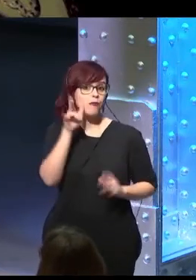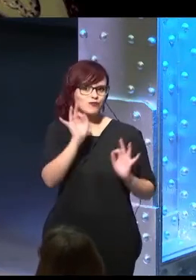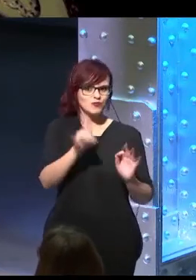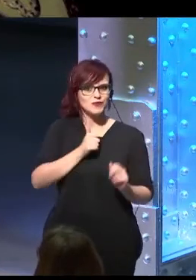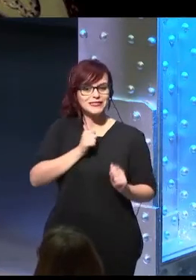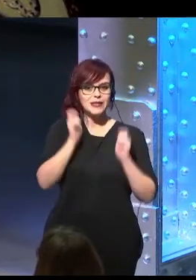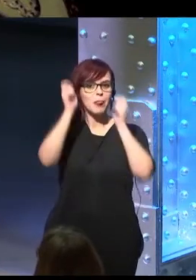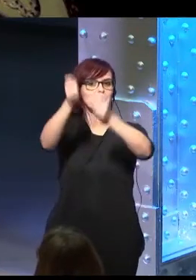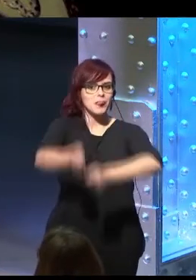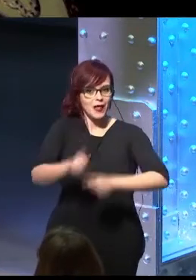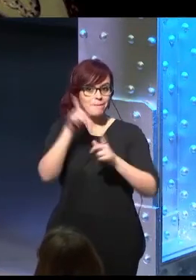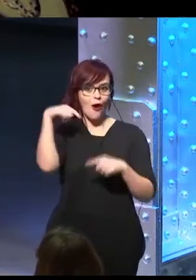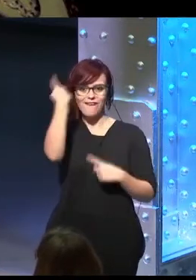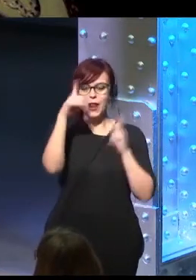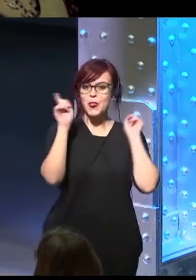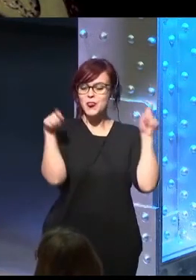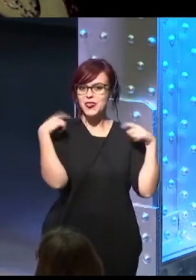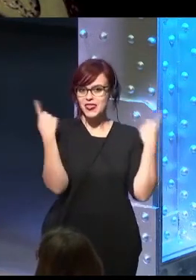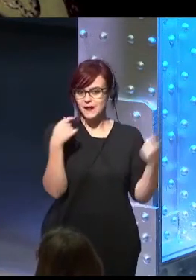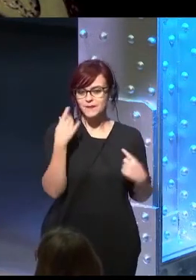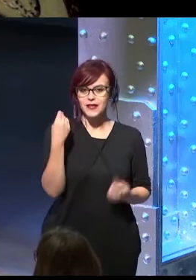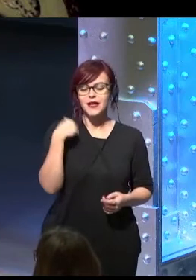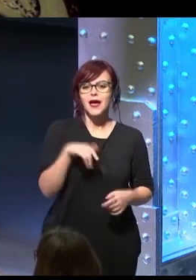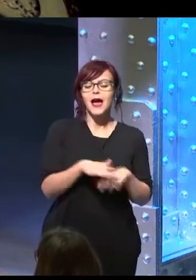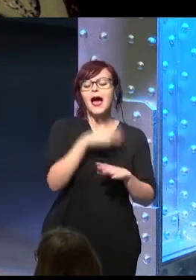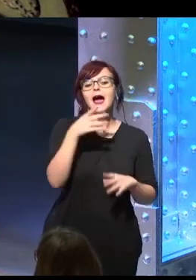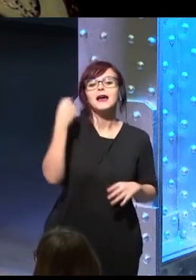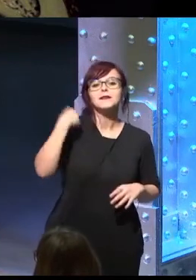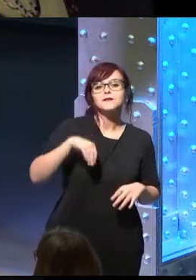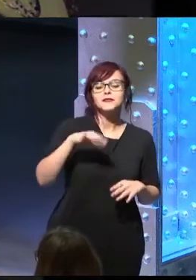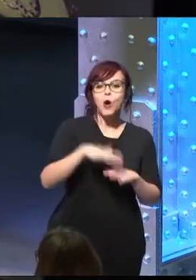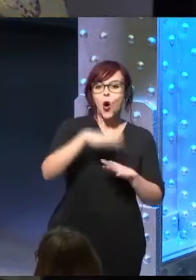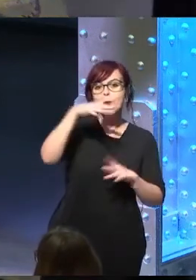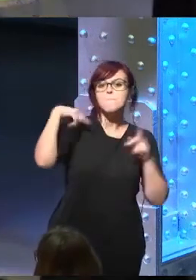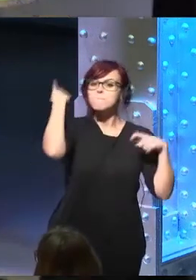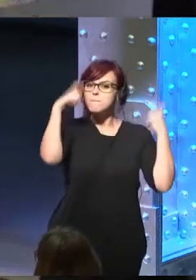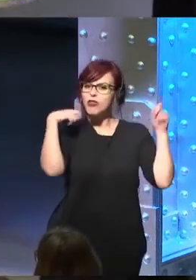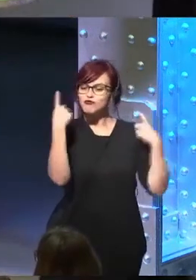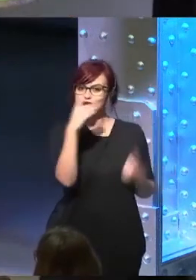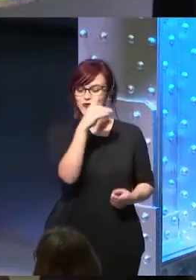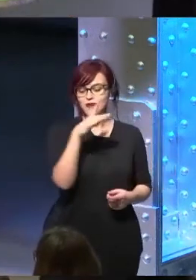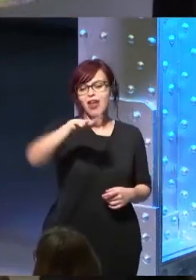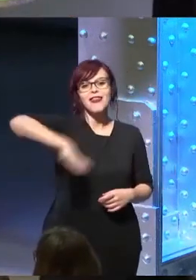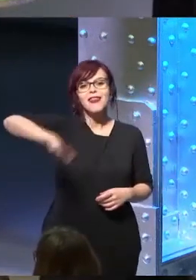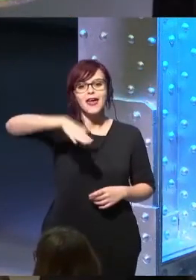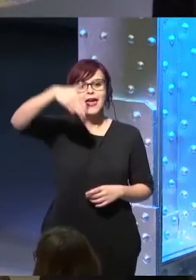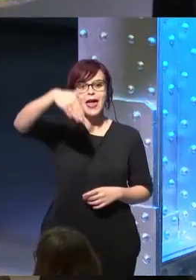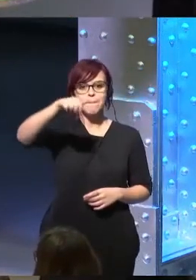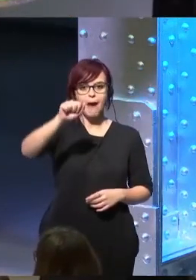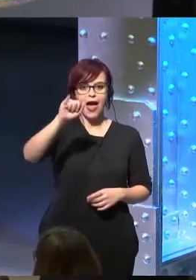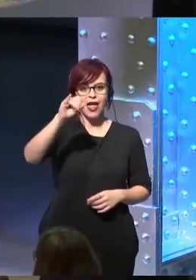nickname Medusa of Maidenhead and said rather, well, faux naively, I suppose, the Medusa comparison might be a